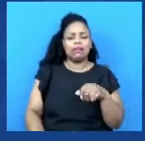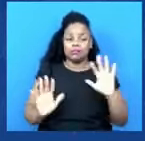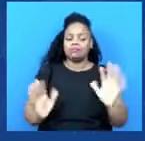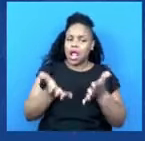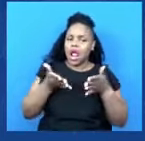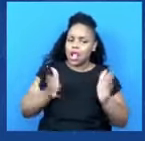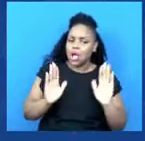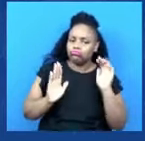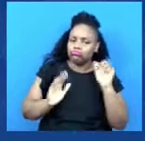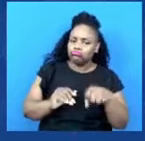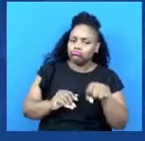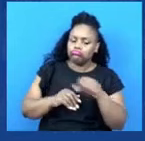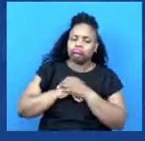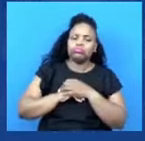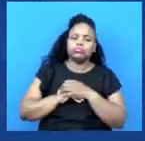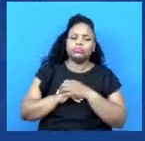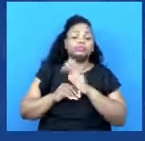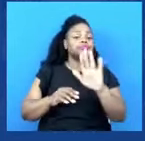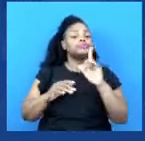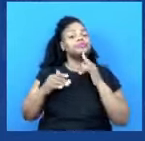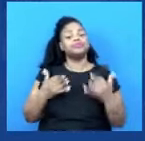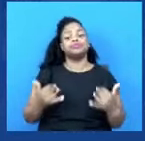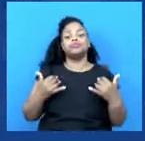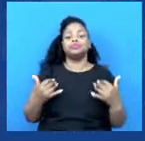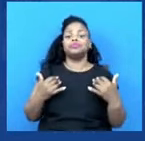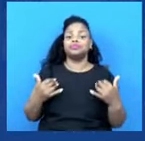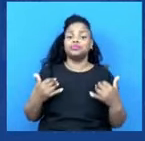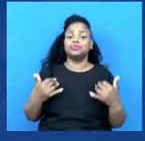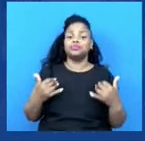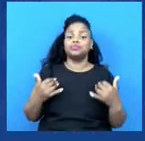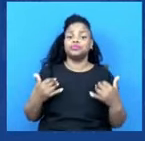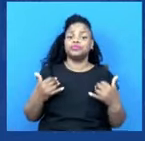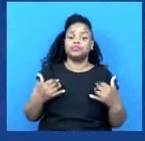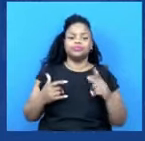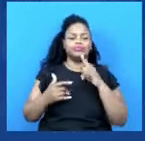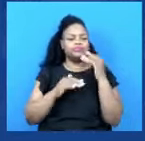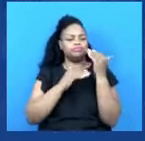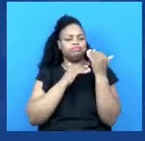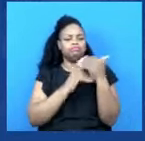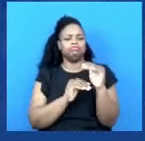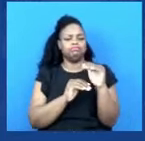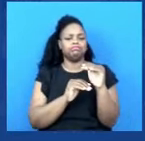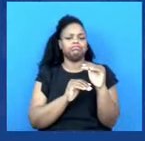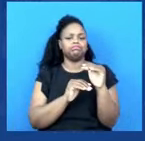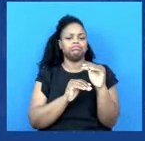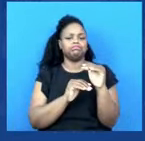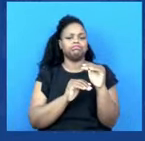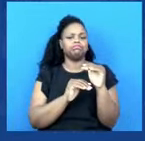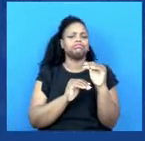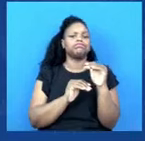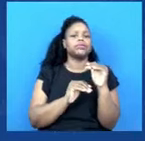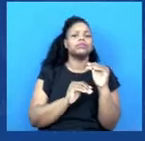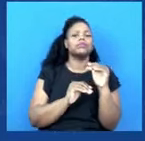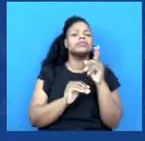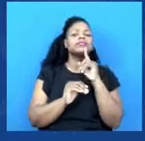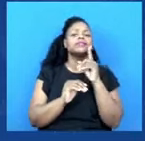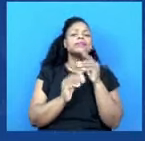Medicare negotiate some of the most expensive drugs, particularly from those companies that don't face competition for that